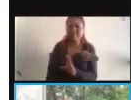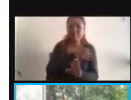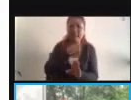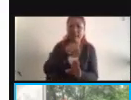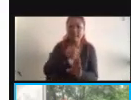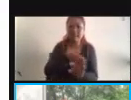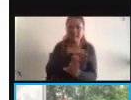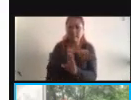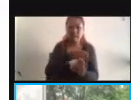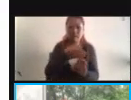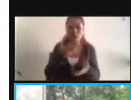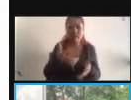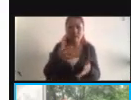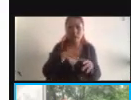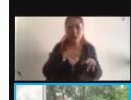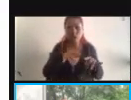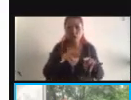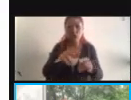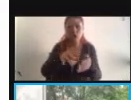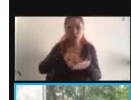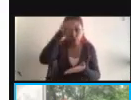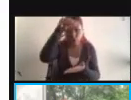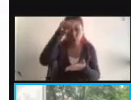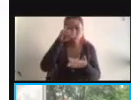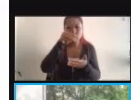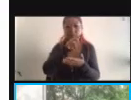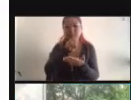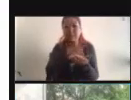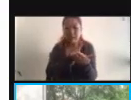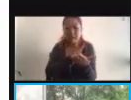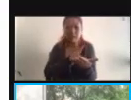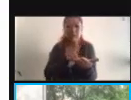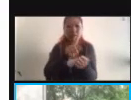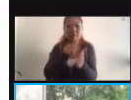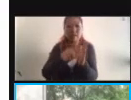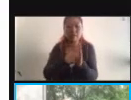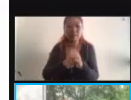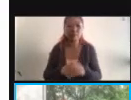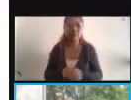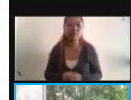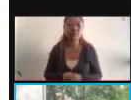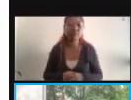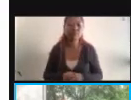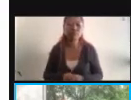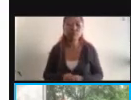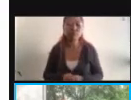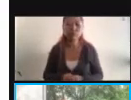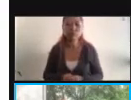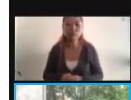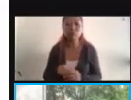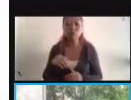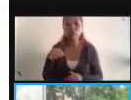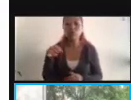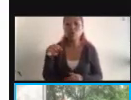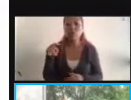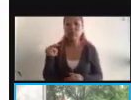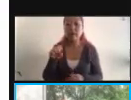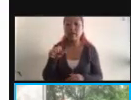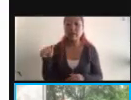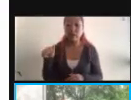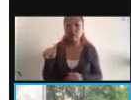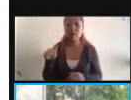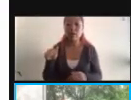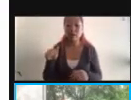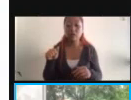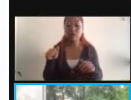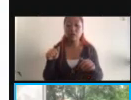were designing at that time. So when NASA, after the Apollo